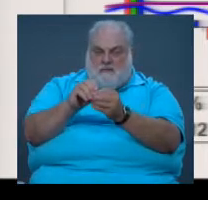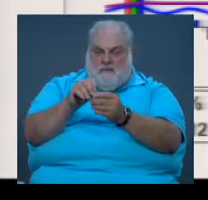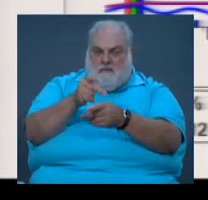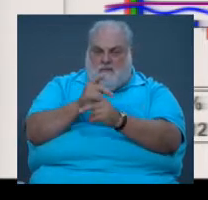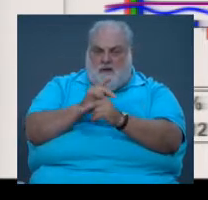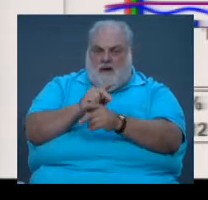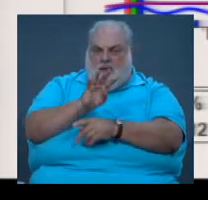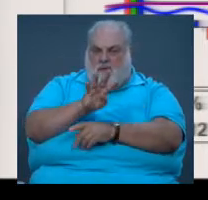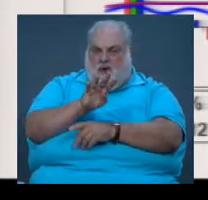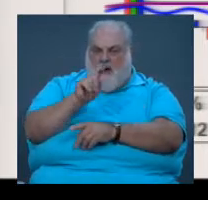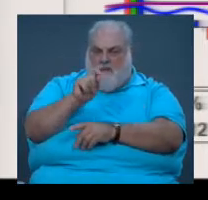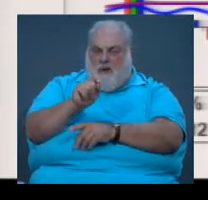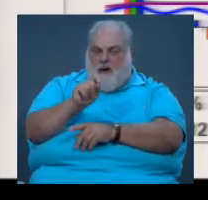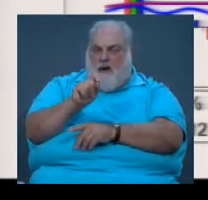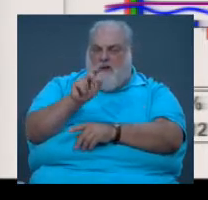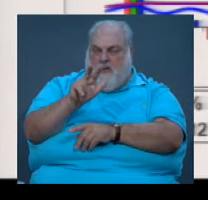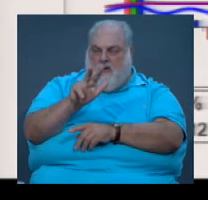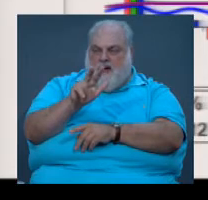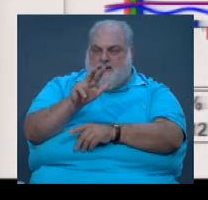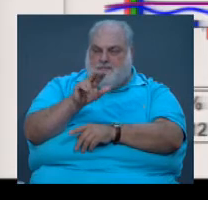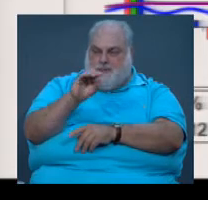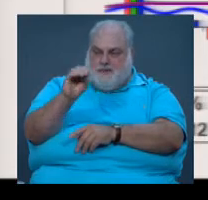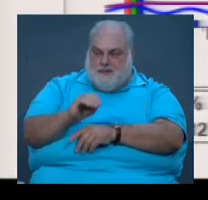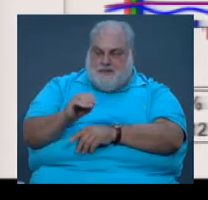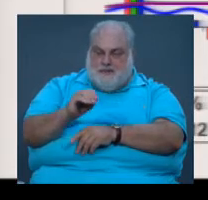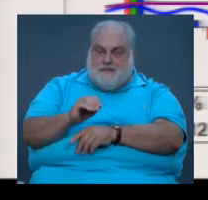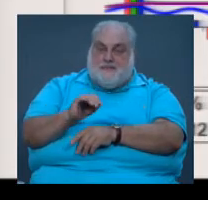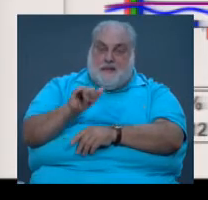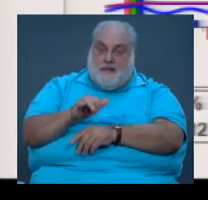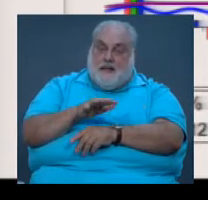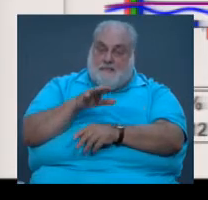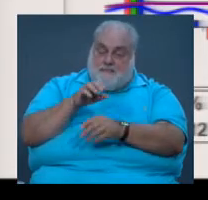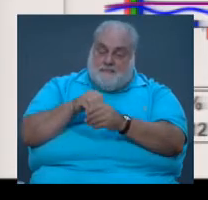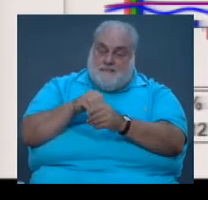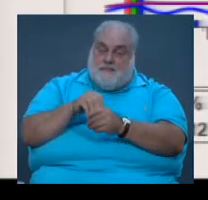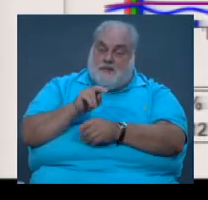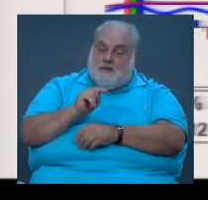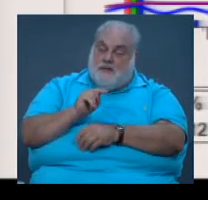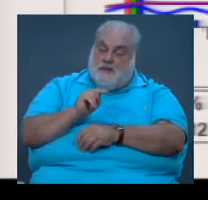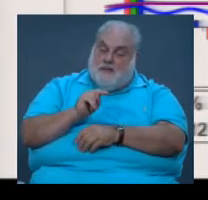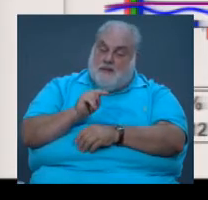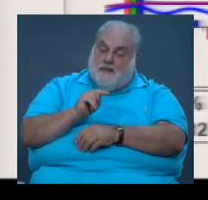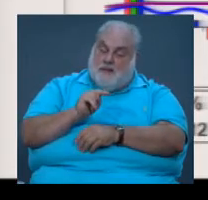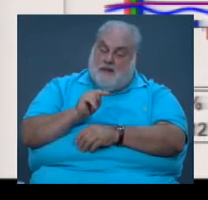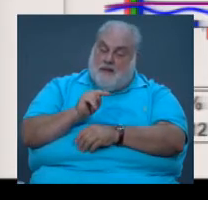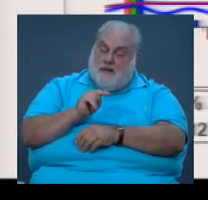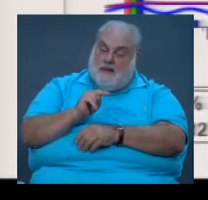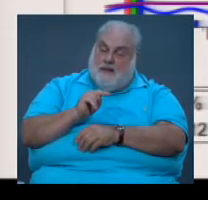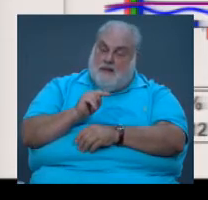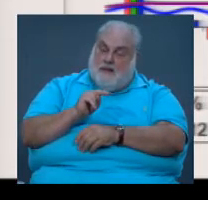is 4.3% growth, and that does include that anomaly in the month of